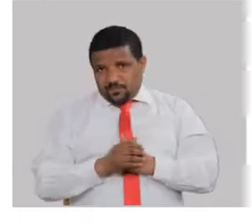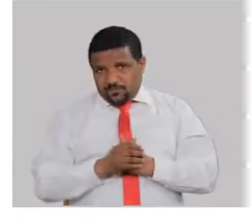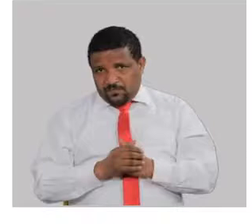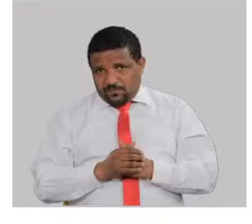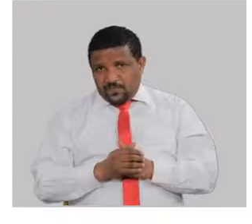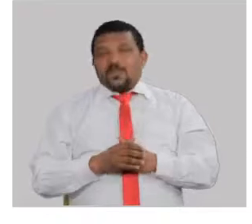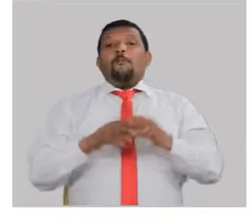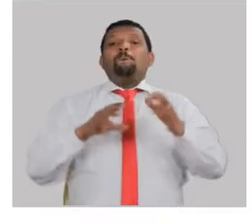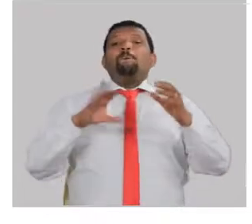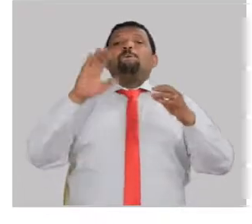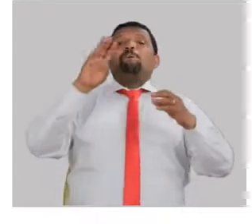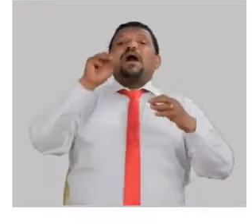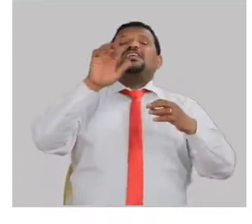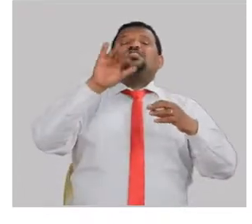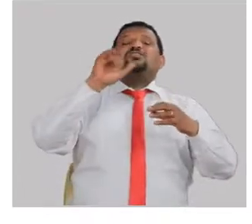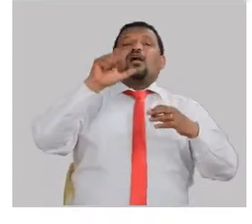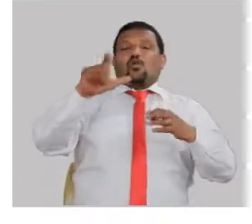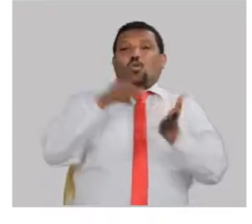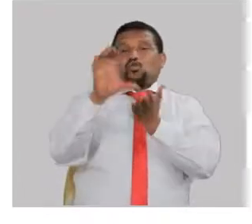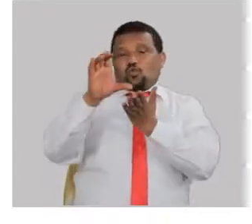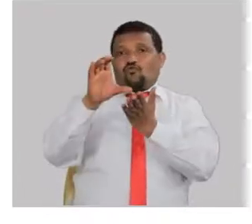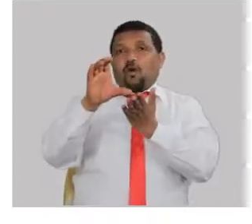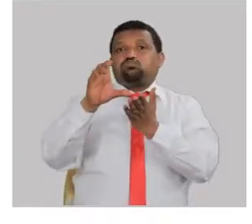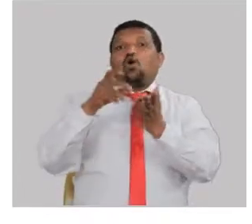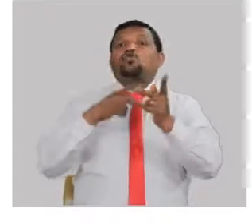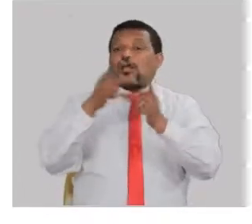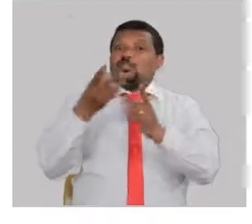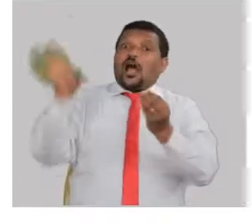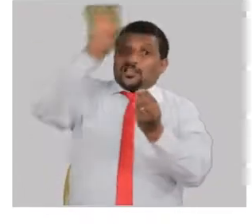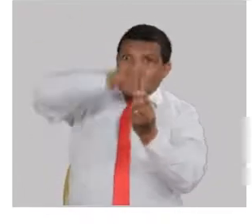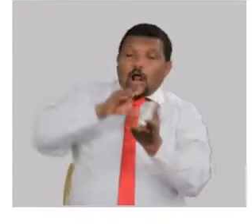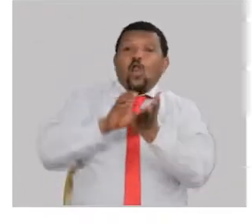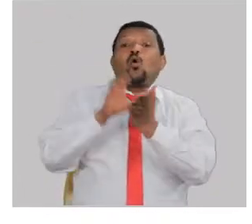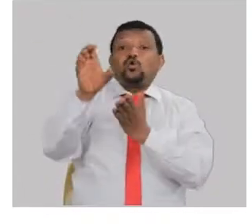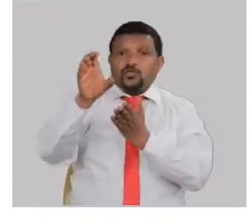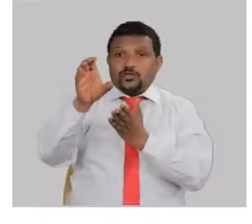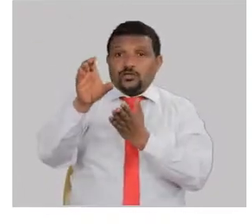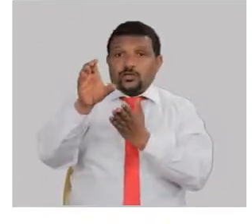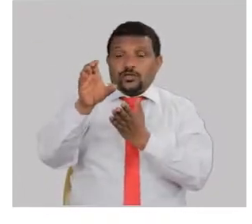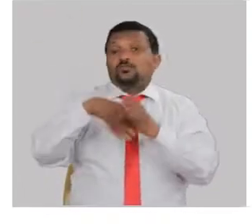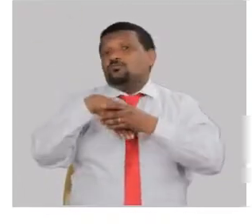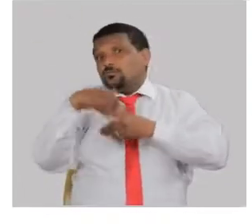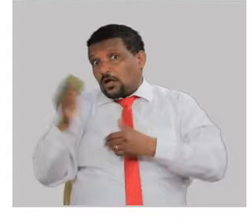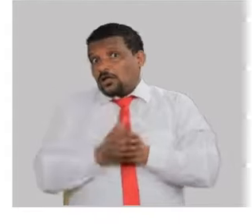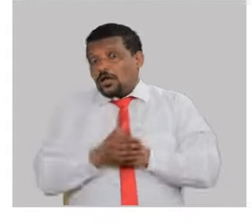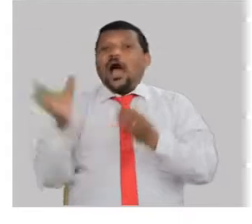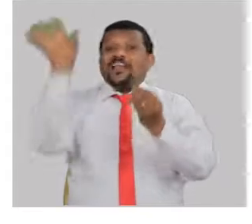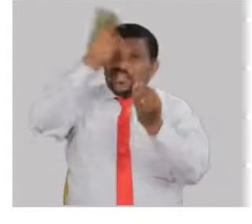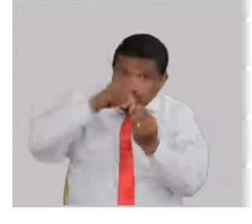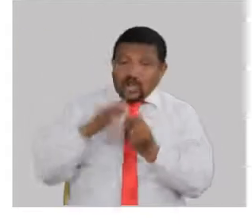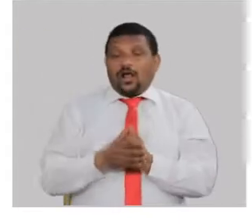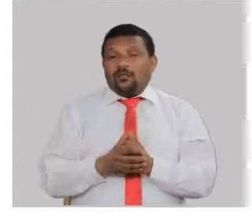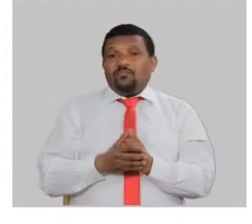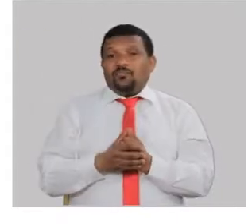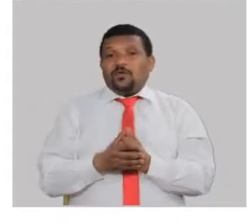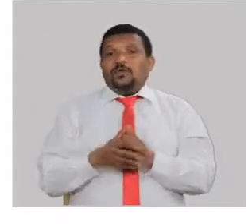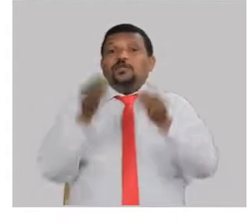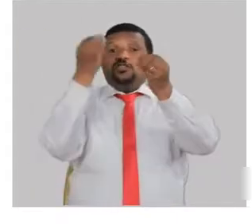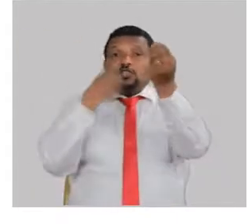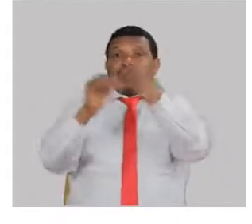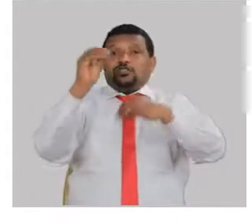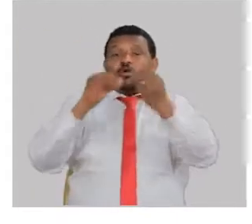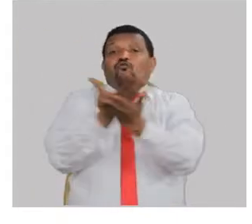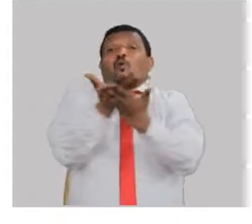Now, the marginal cost of production is the additional cost that is incurred from additional sales of